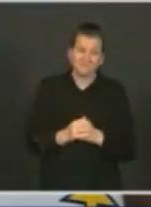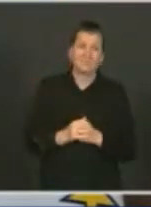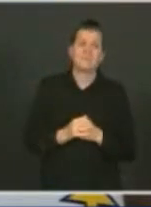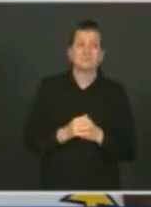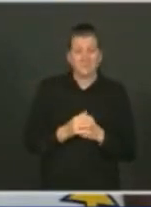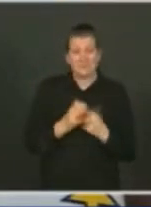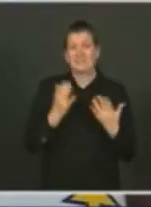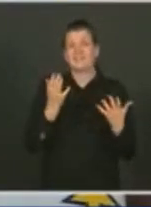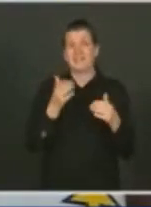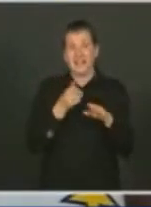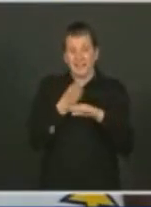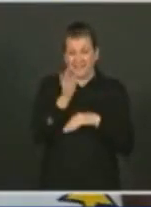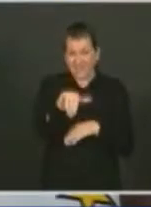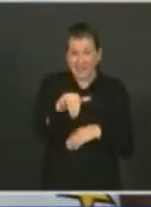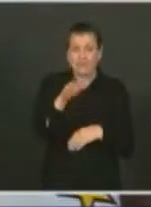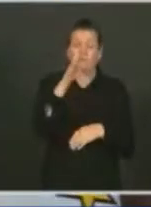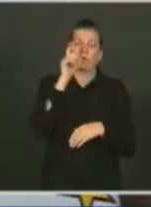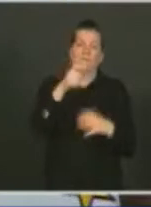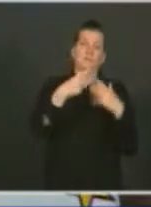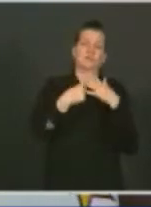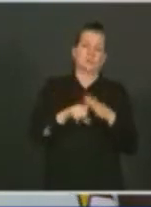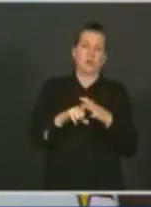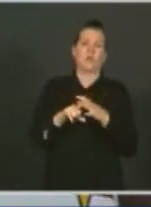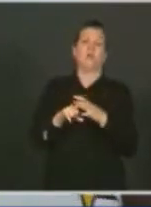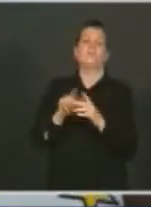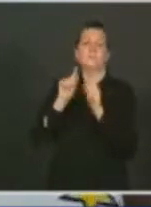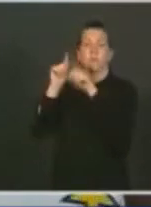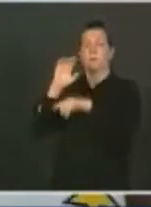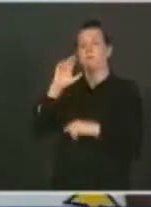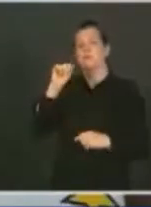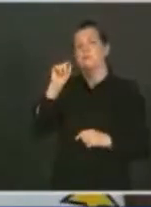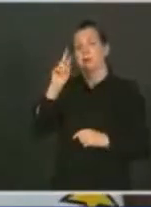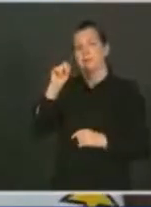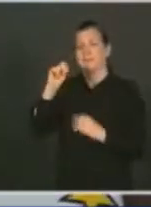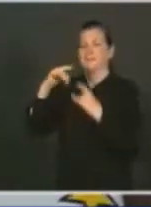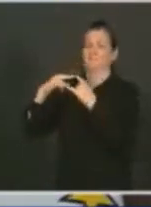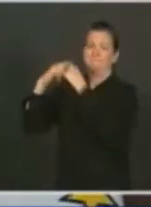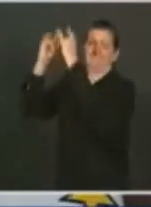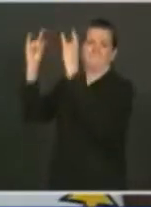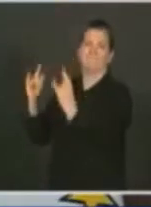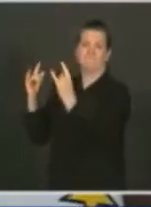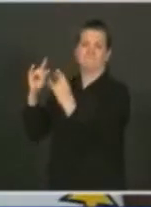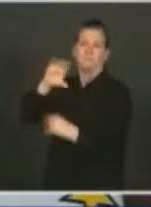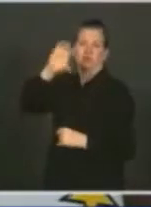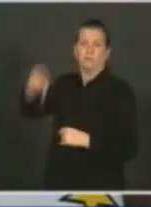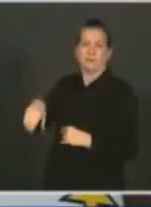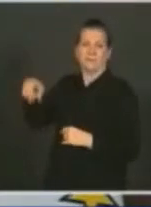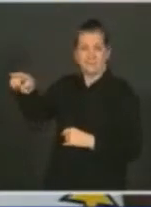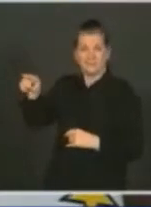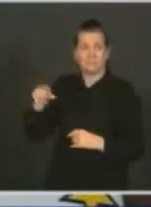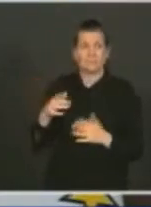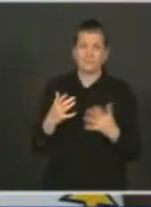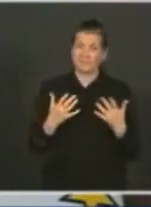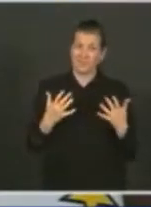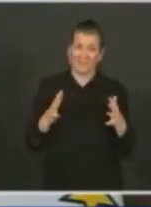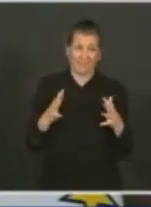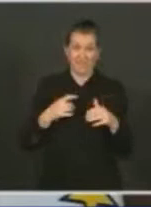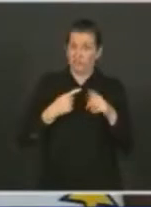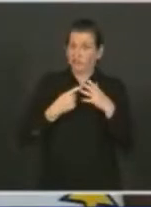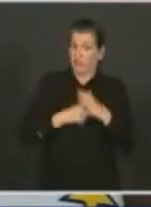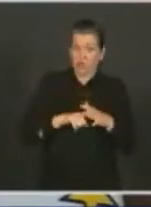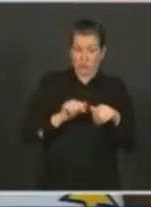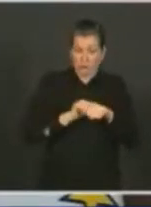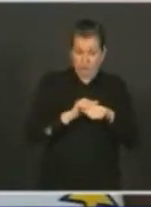the Cranston Field Hospital. I've instructed the Department of Health to begin running the drills at the Cranston Field Hospital to get